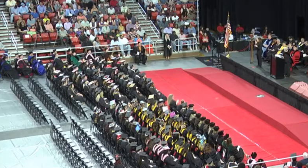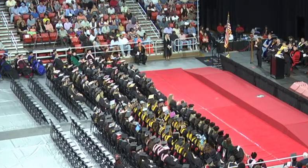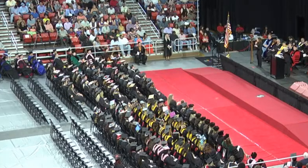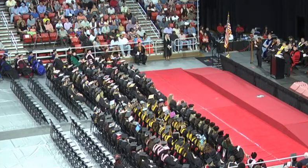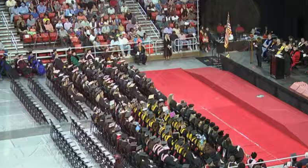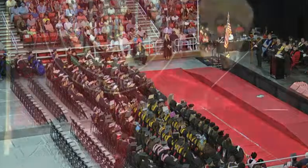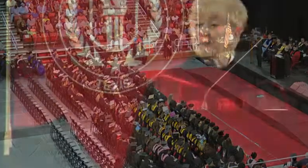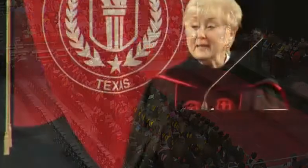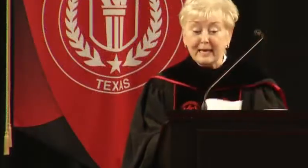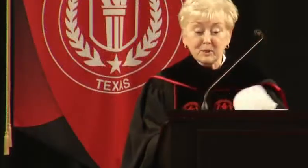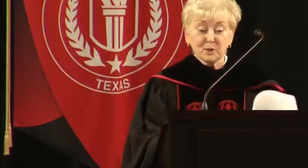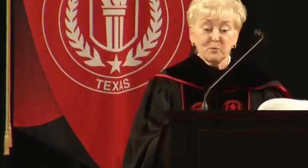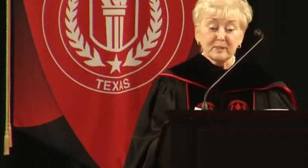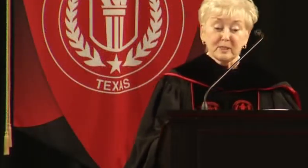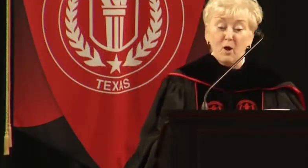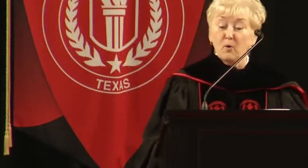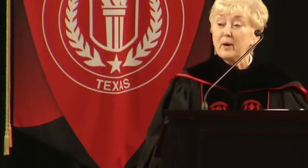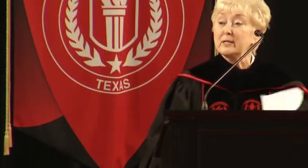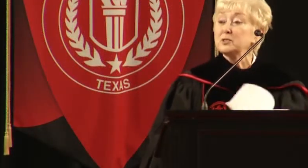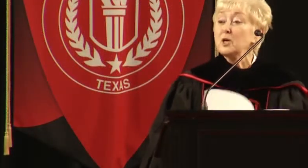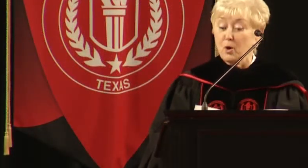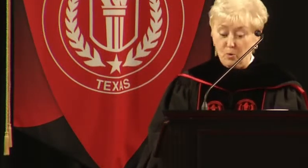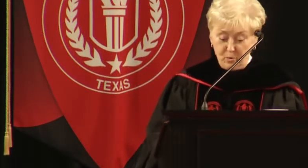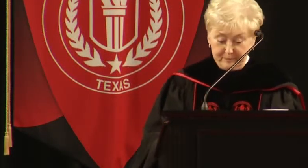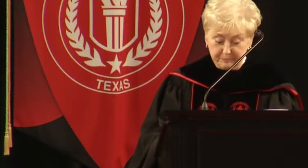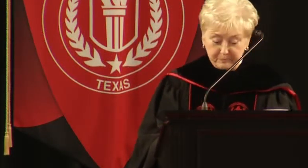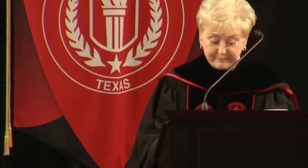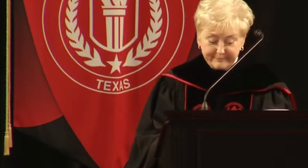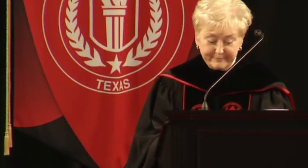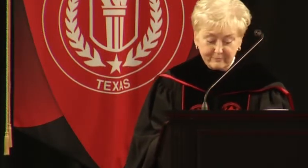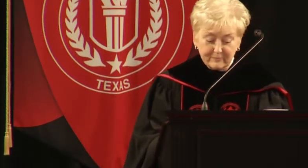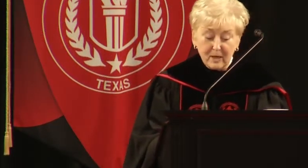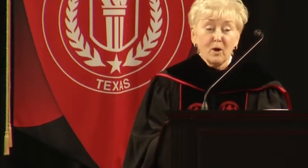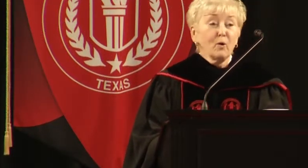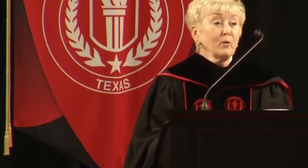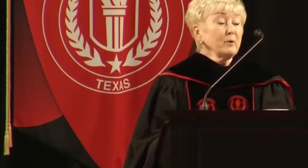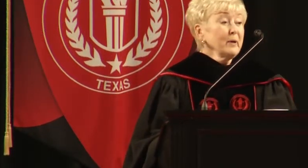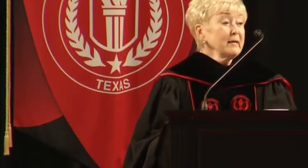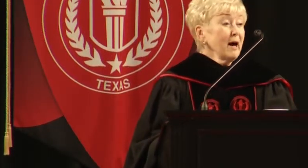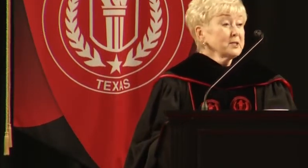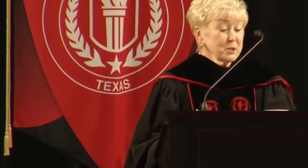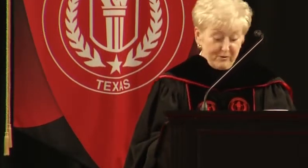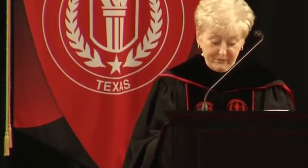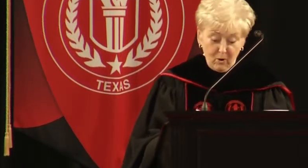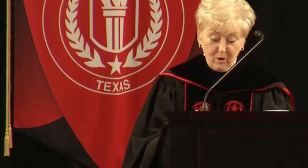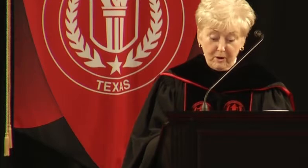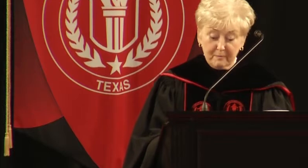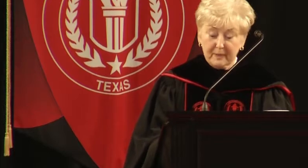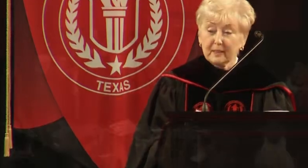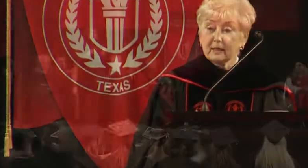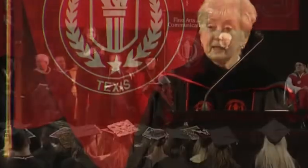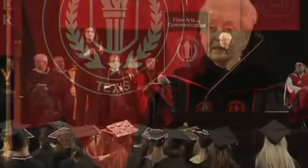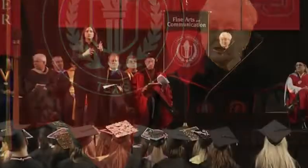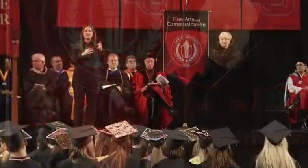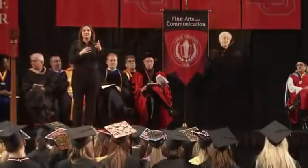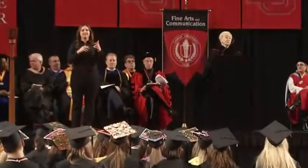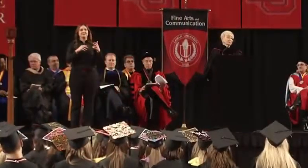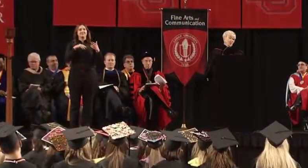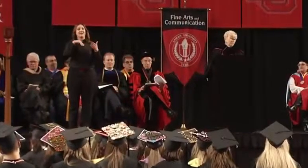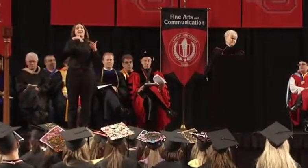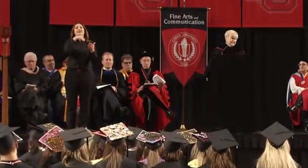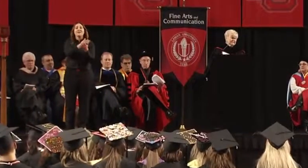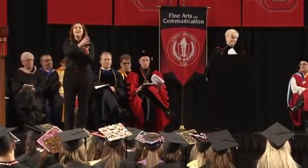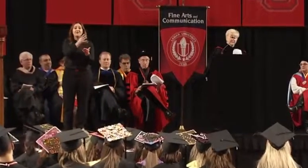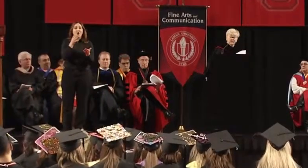it?" And the answer was always no. When we got to the farm, she